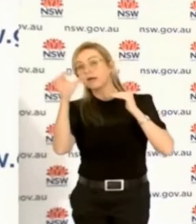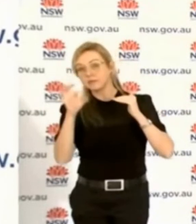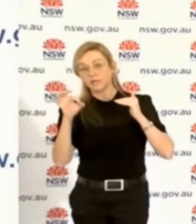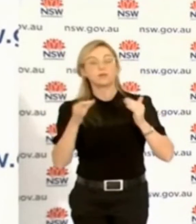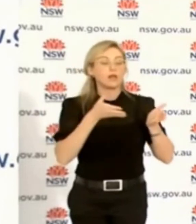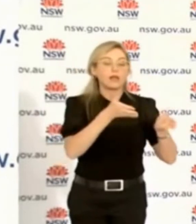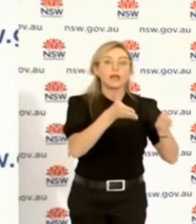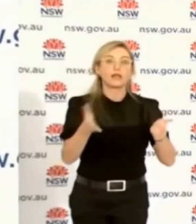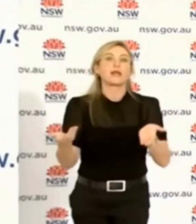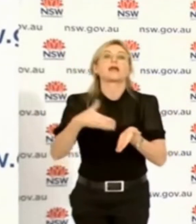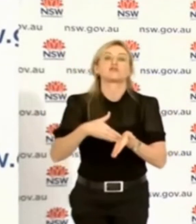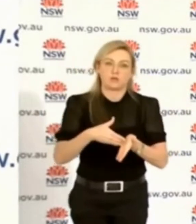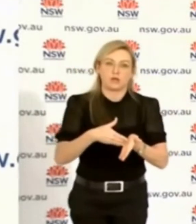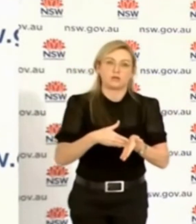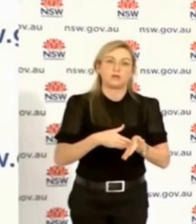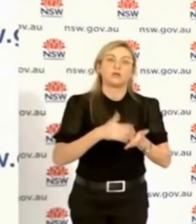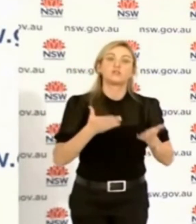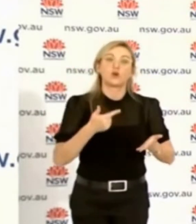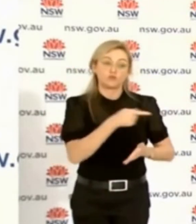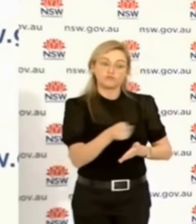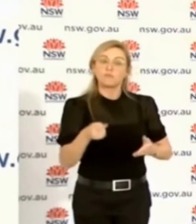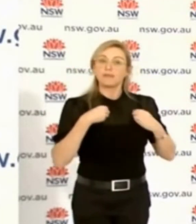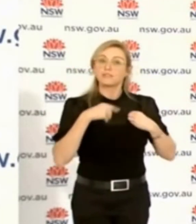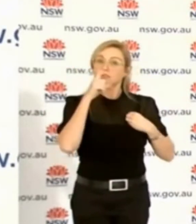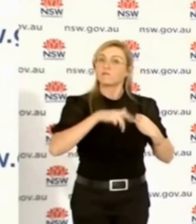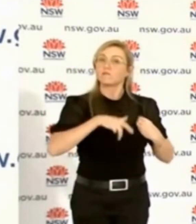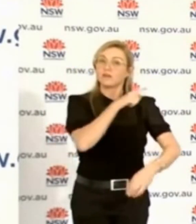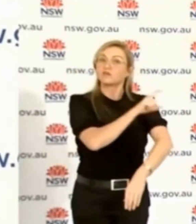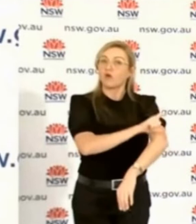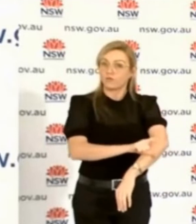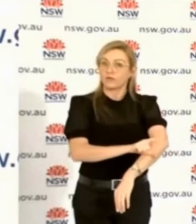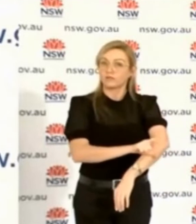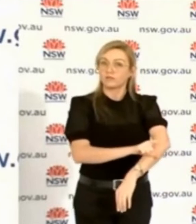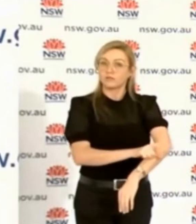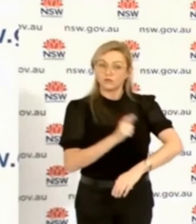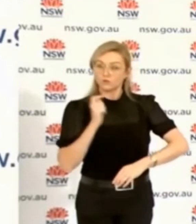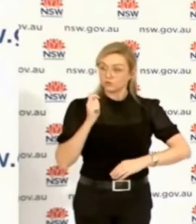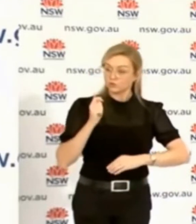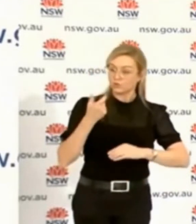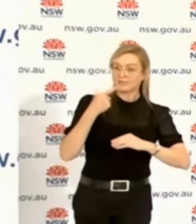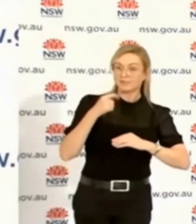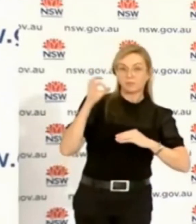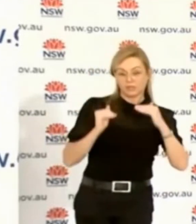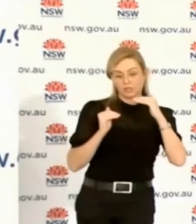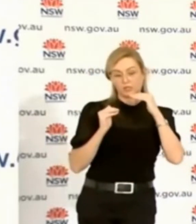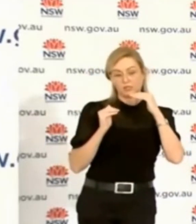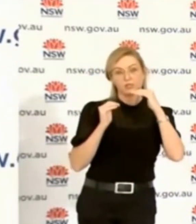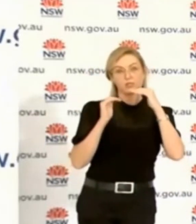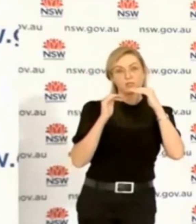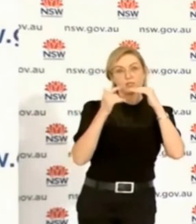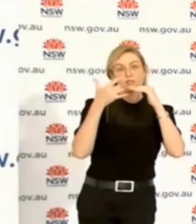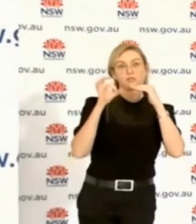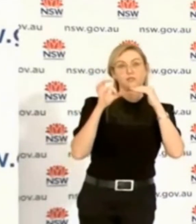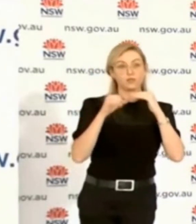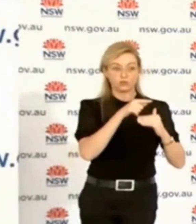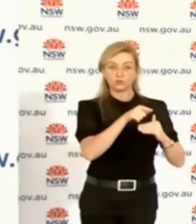and I believe it will, give confidence to businesses right across the state that they can start to open up, they can start to stock up and get ready